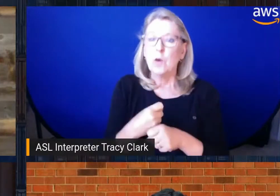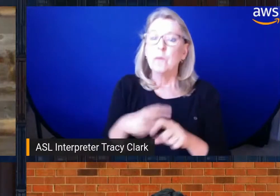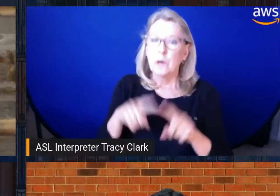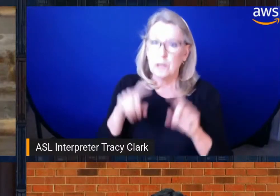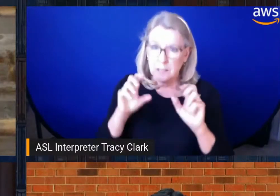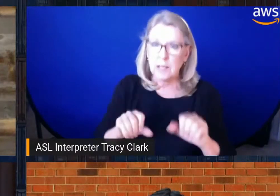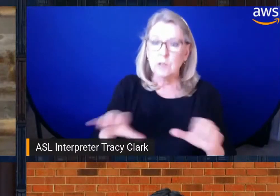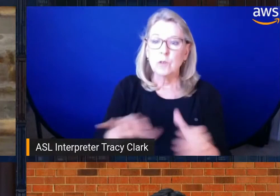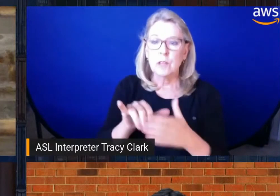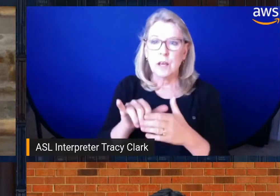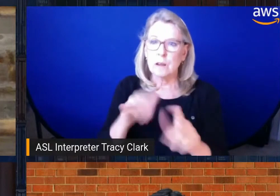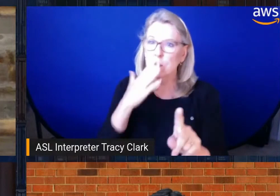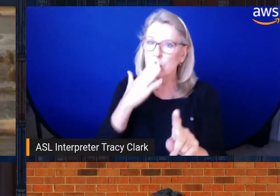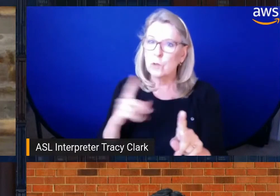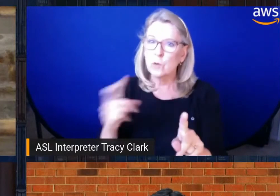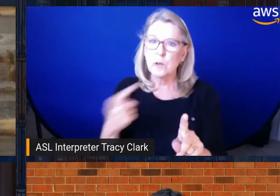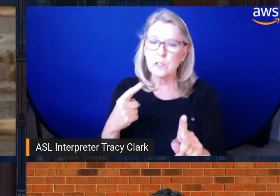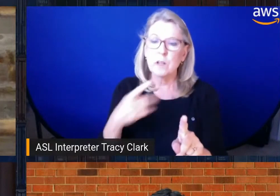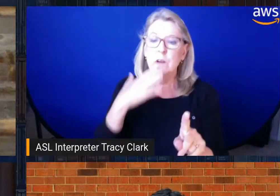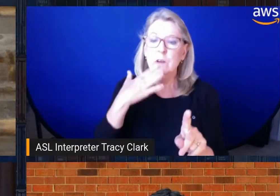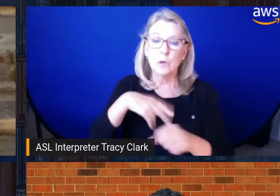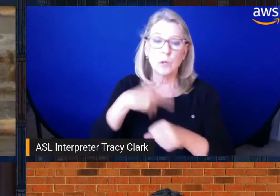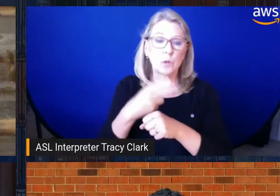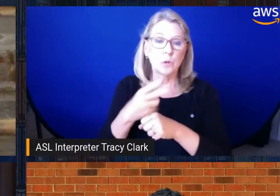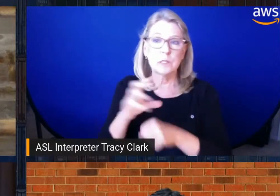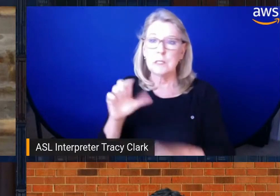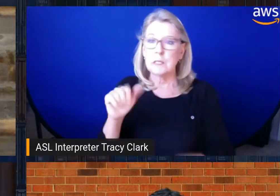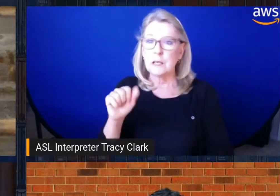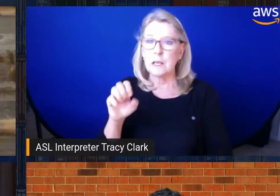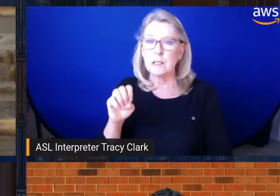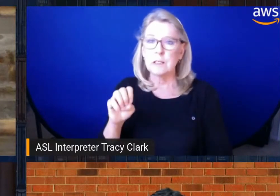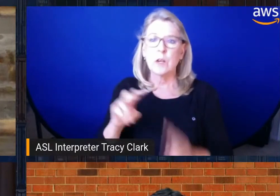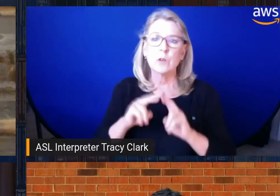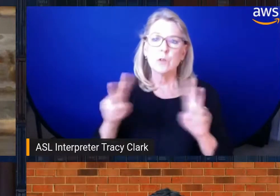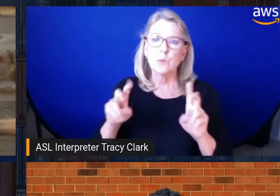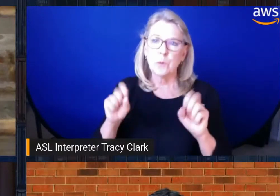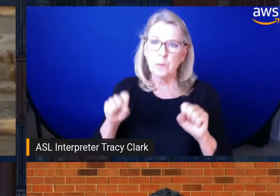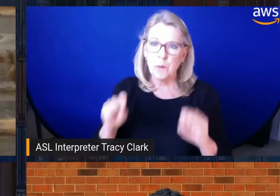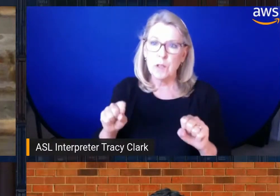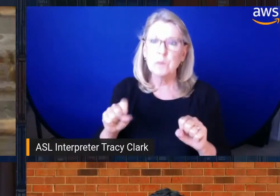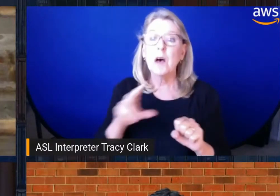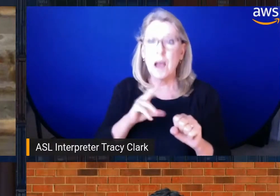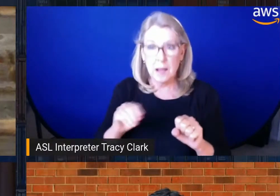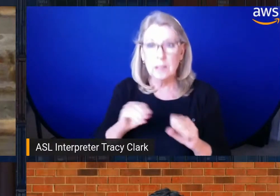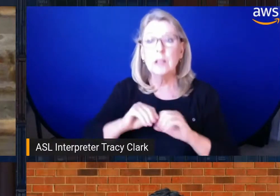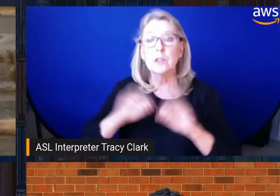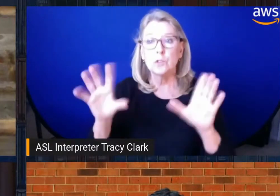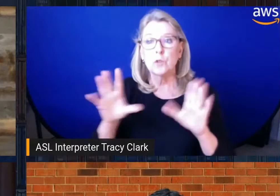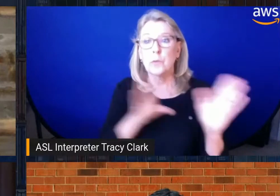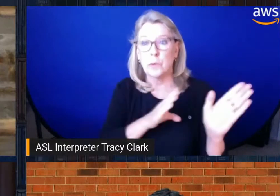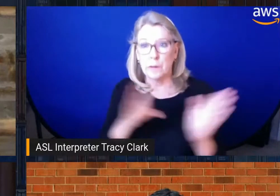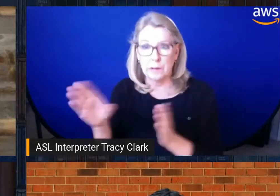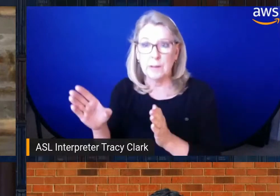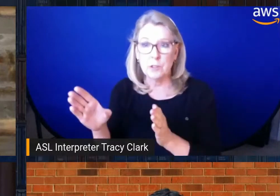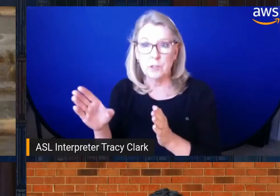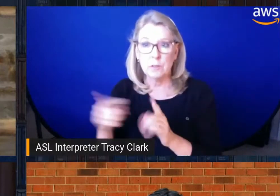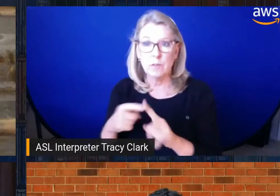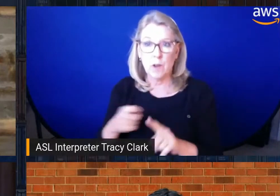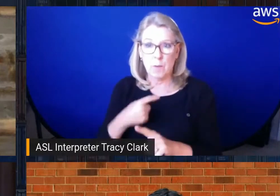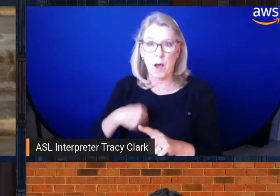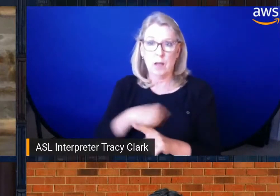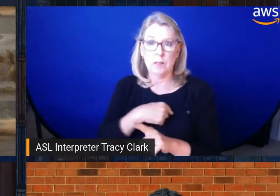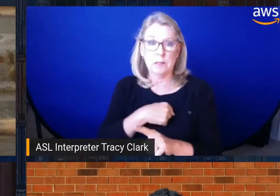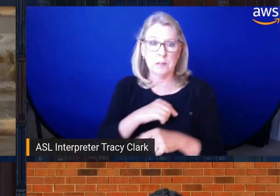case, super possible and super intentional by us. And to the point